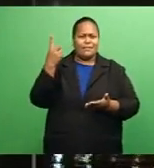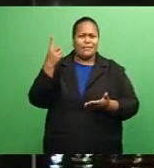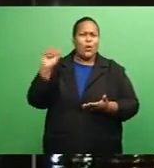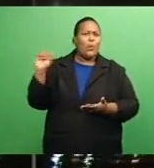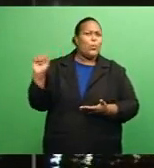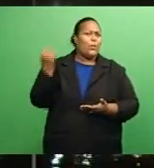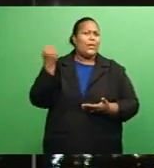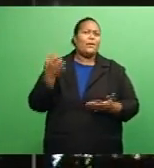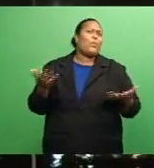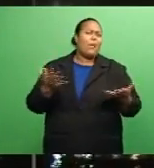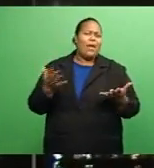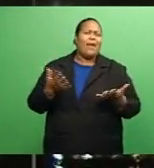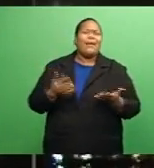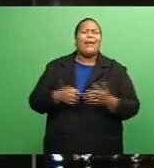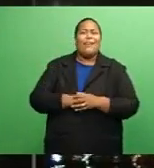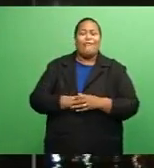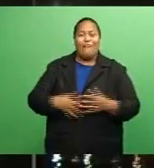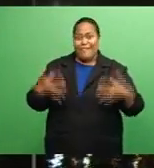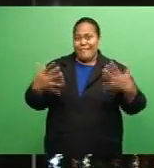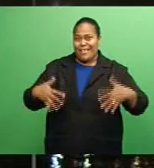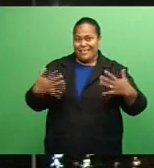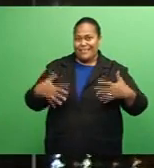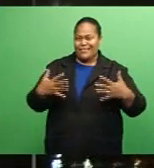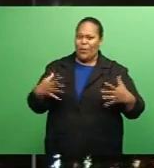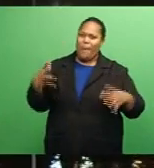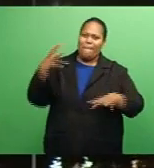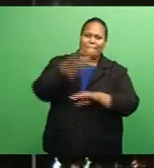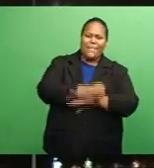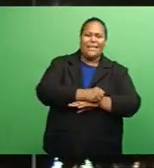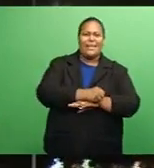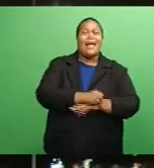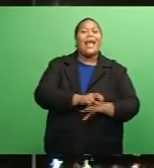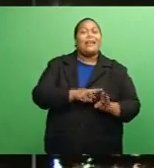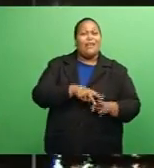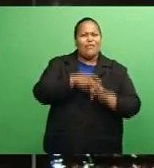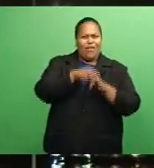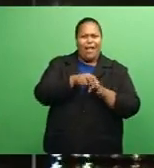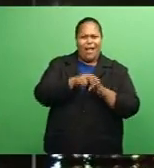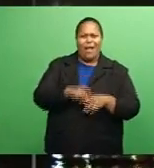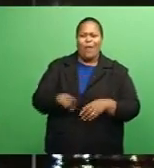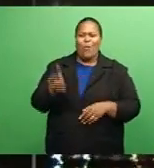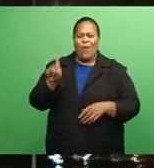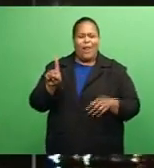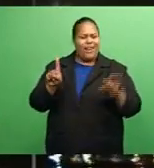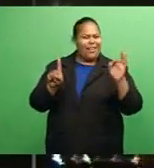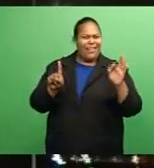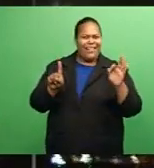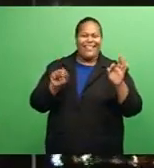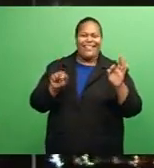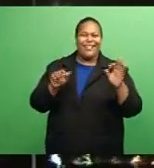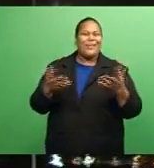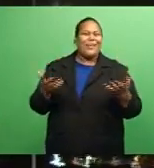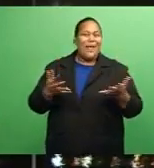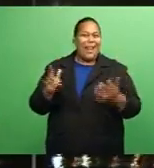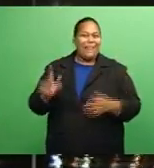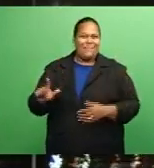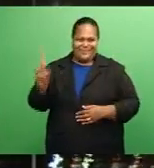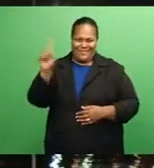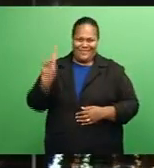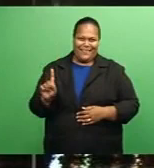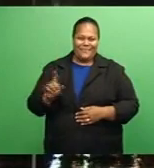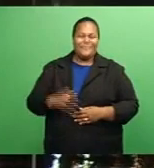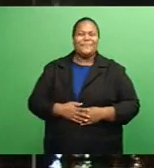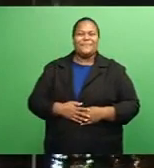League after beating Nandronga 1-0 in Subraya Park in Lambasa today. The lone goal was scored by Lambasa